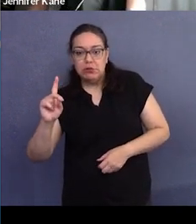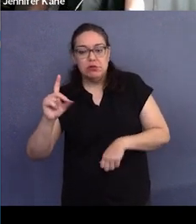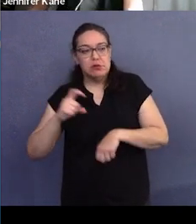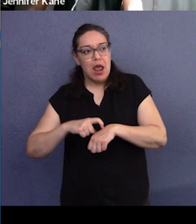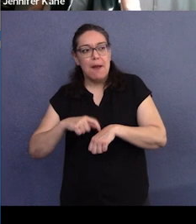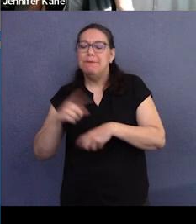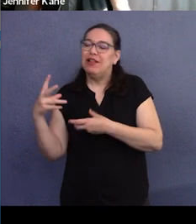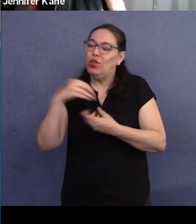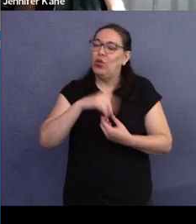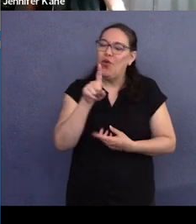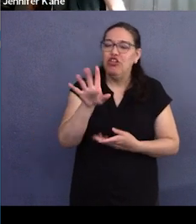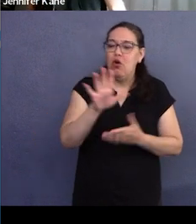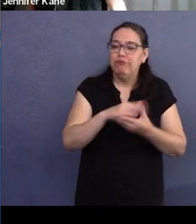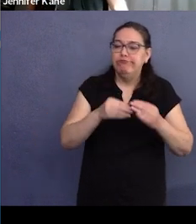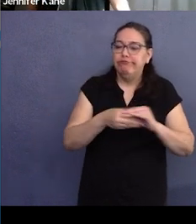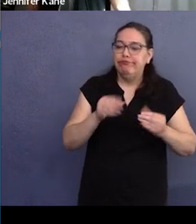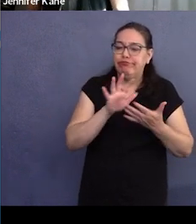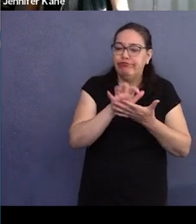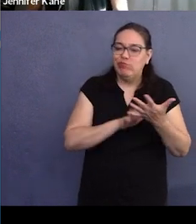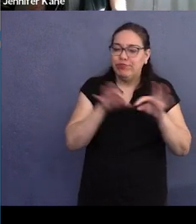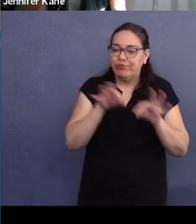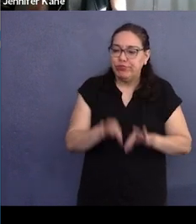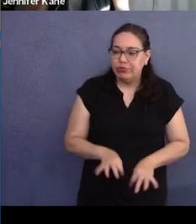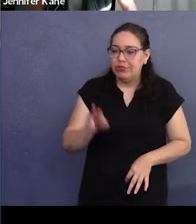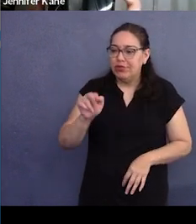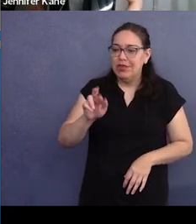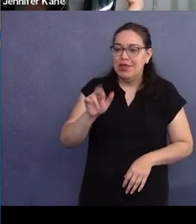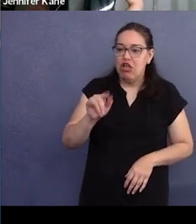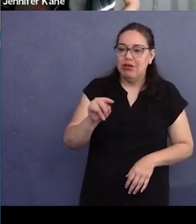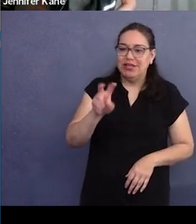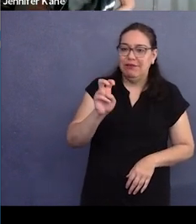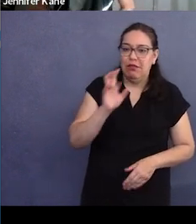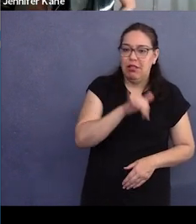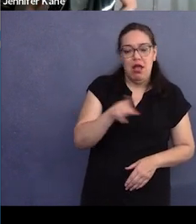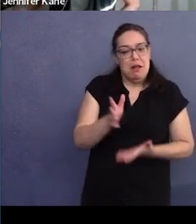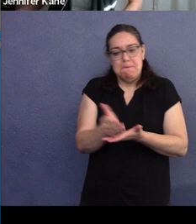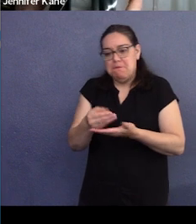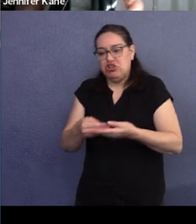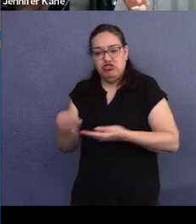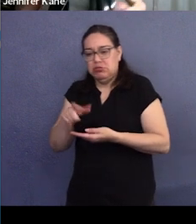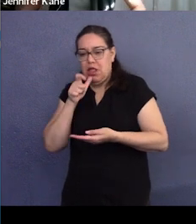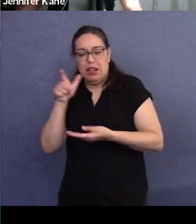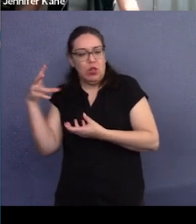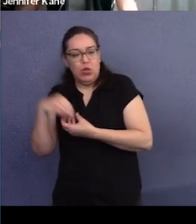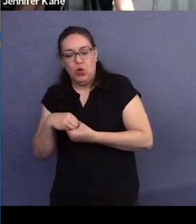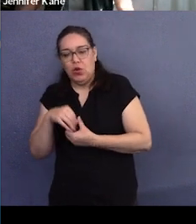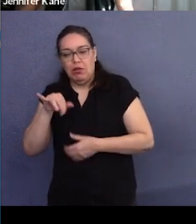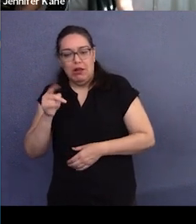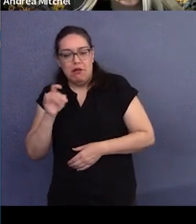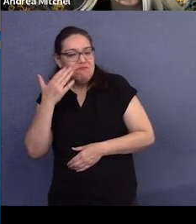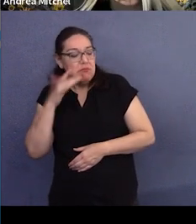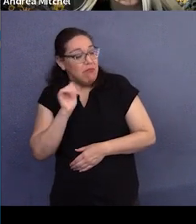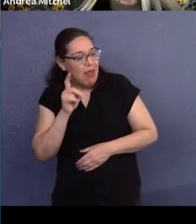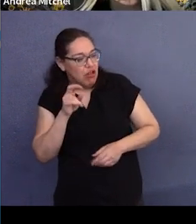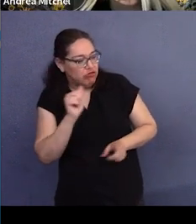include that in your narrative, honestly, for this, because your budget doesn't need to include in kind. Yeah. But I don't know, Andrea, what do you think?